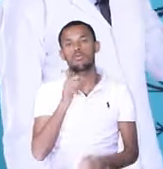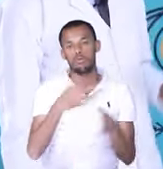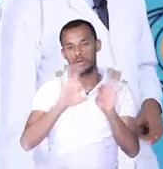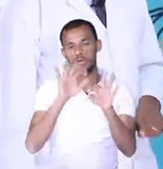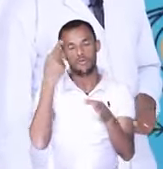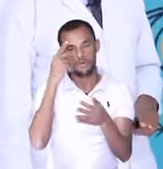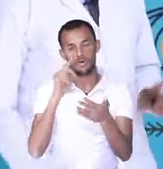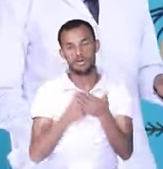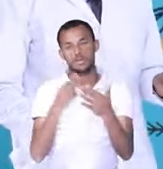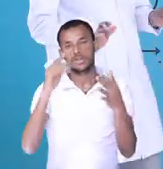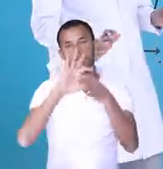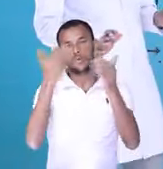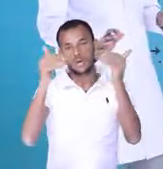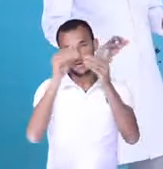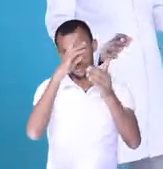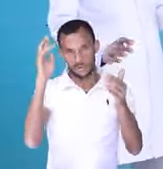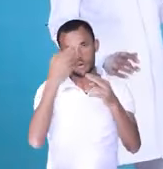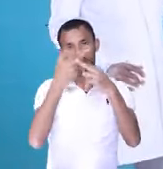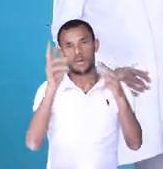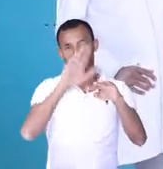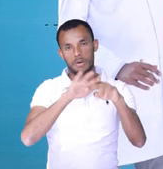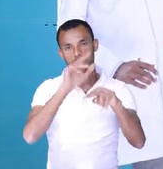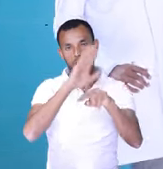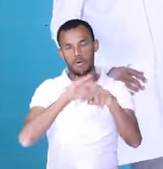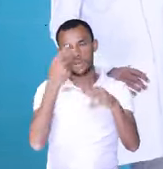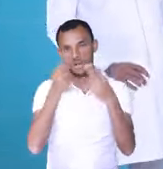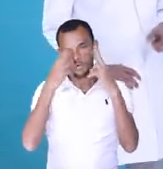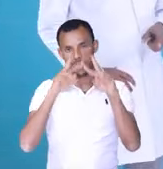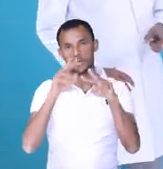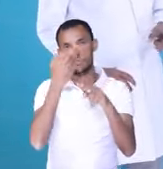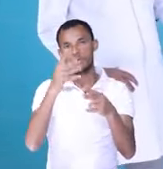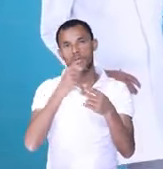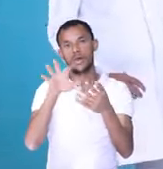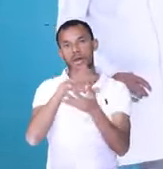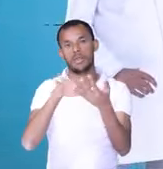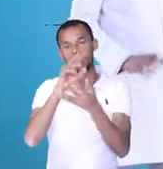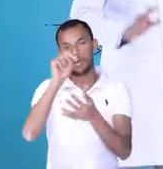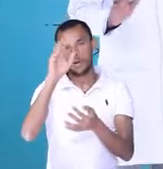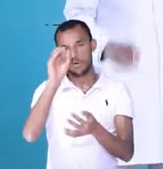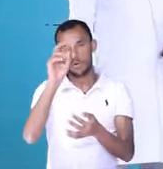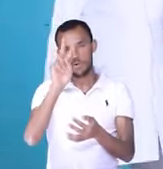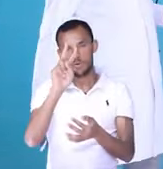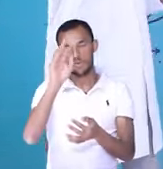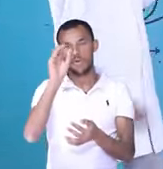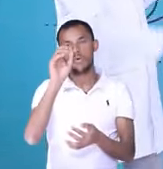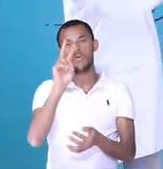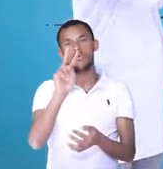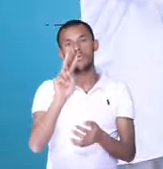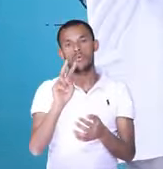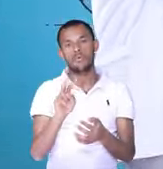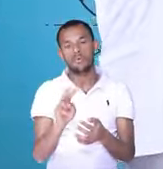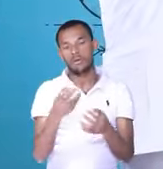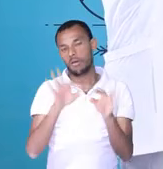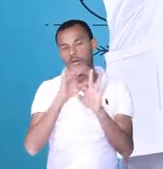necessary for this equation, because rate depends only the concentration of the reactant. NO2 plus O2 is as such not